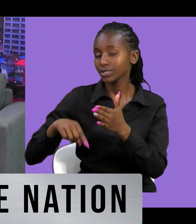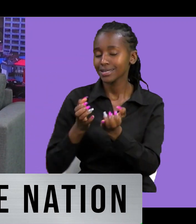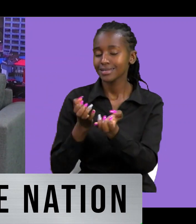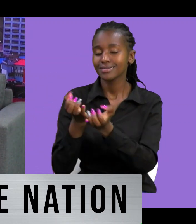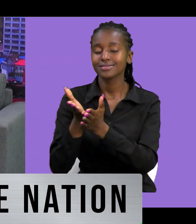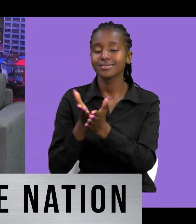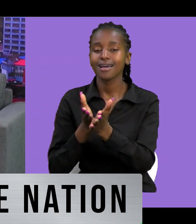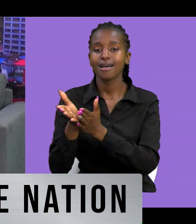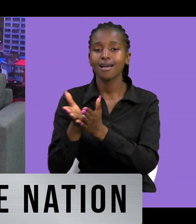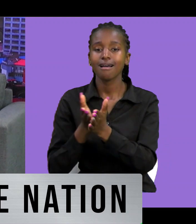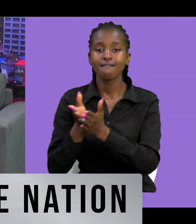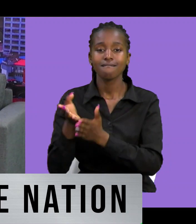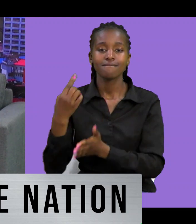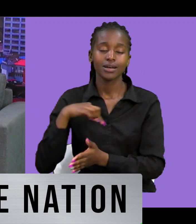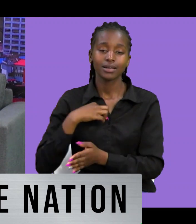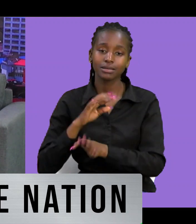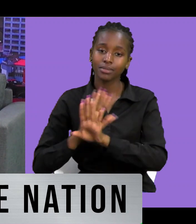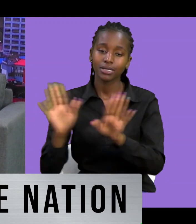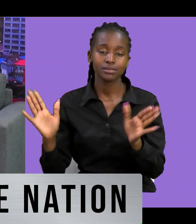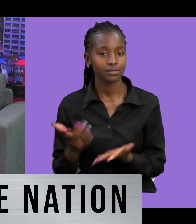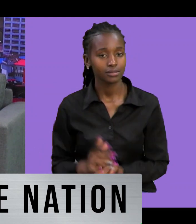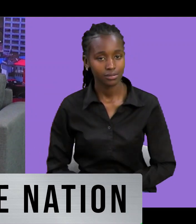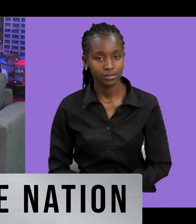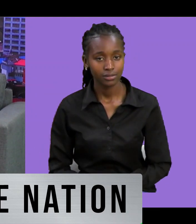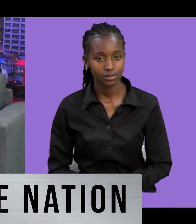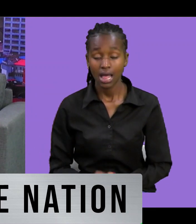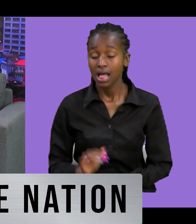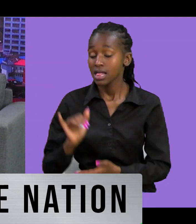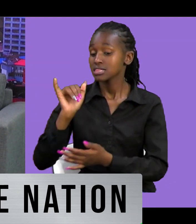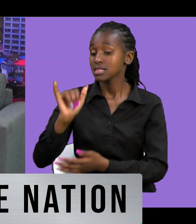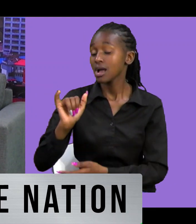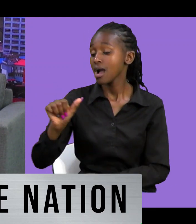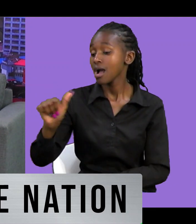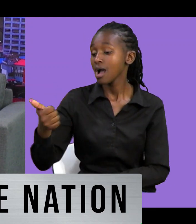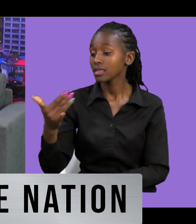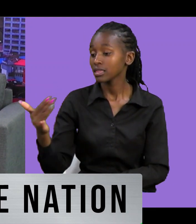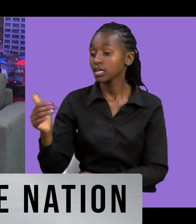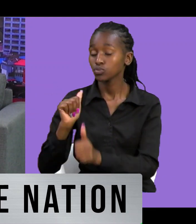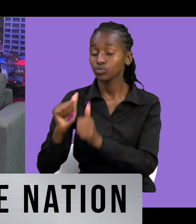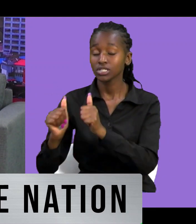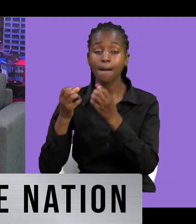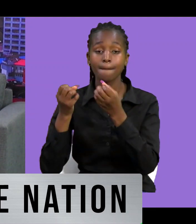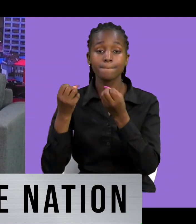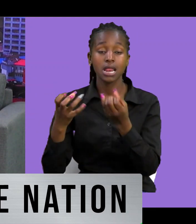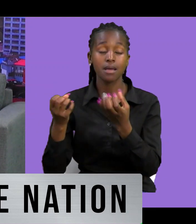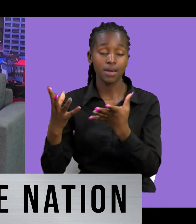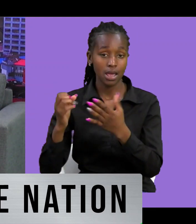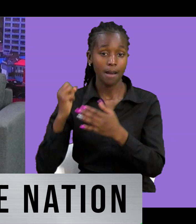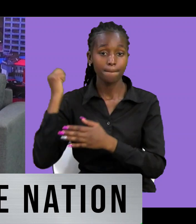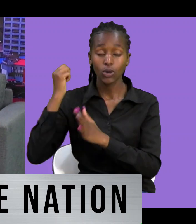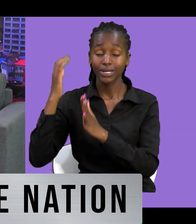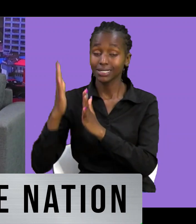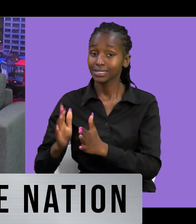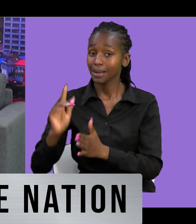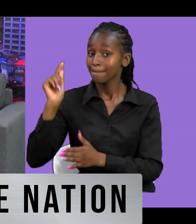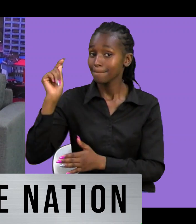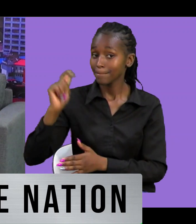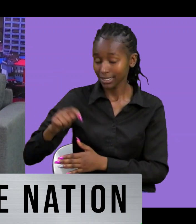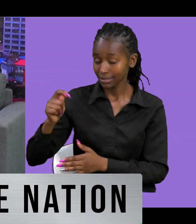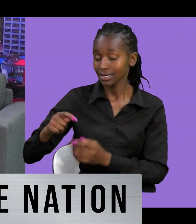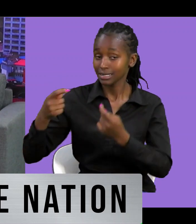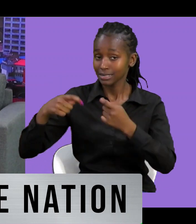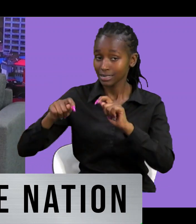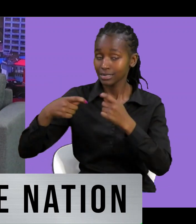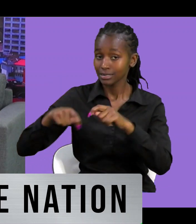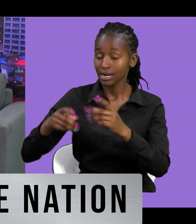not for us to serve them. Right. So that is the other thing that the politicians should be familiar with.